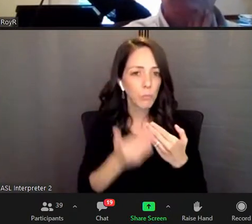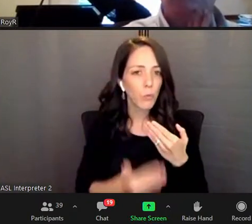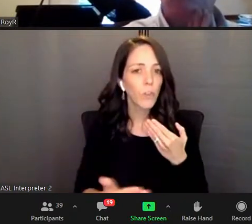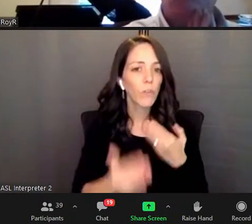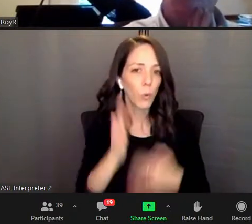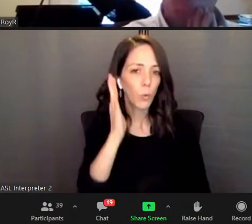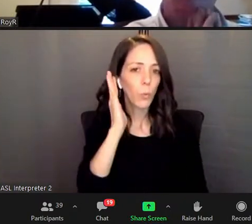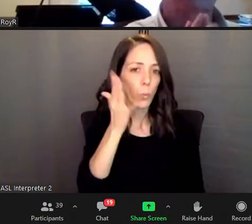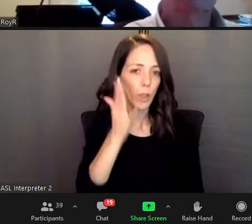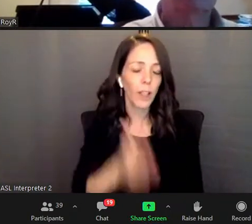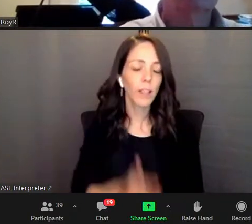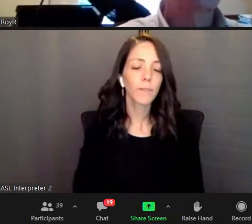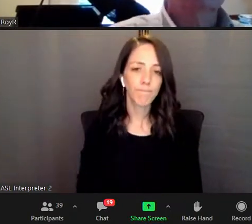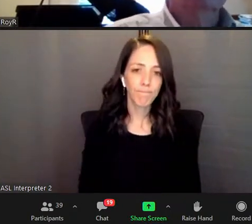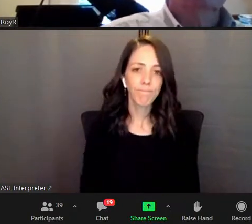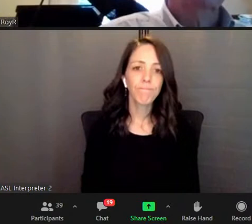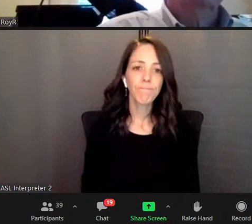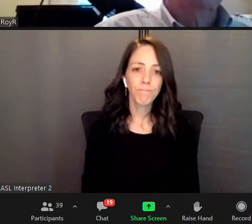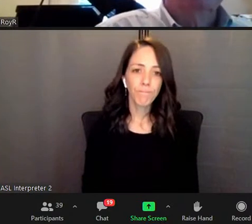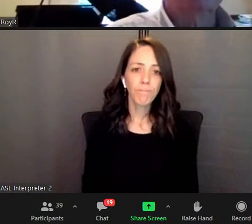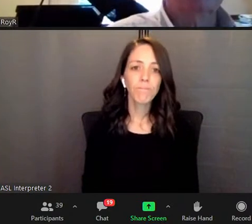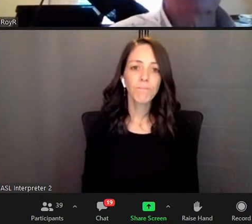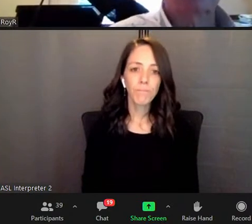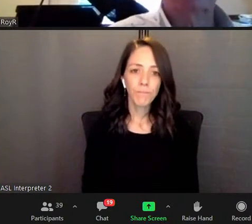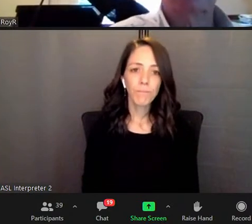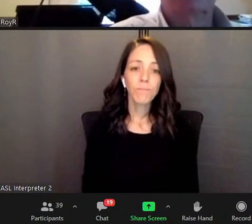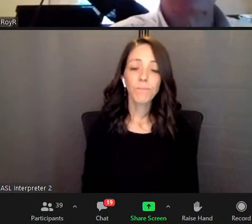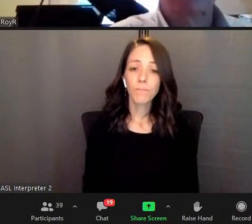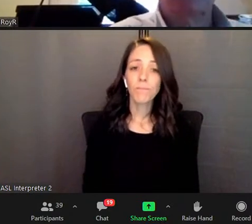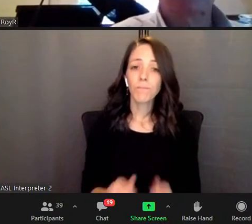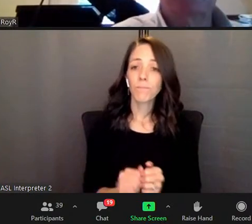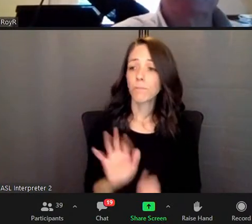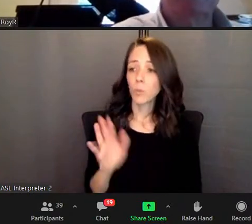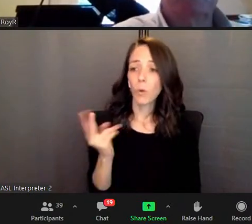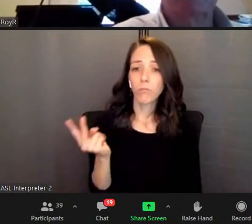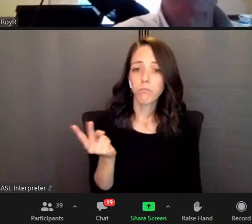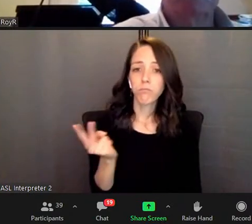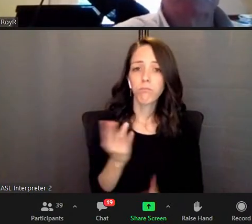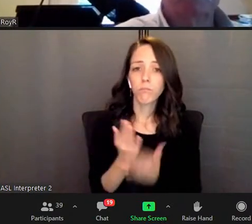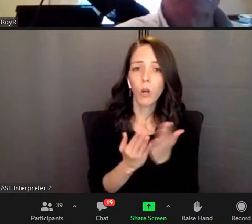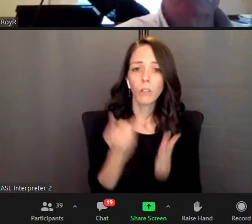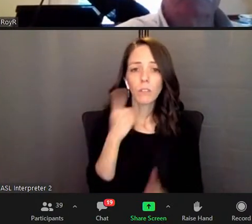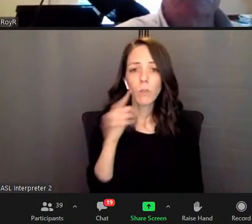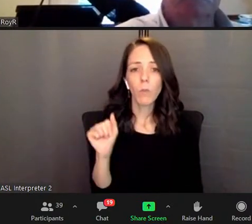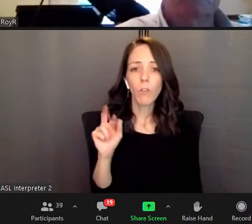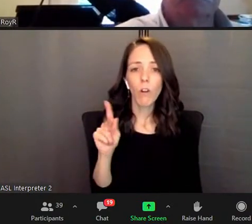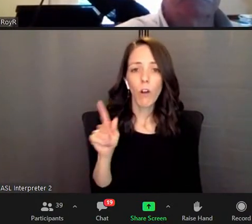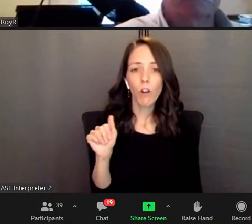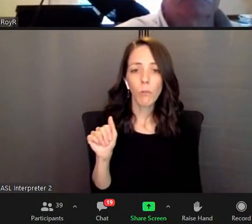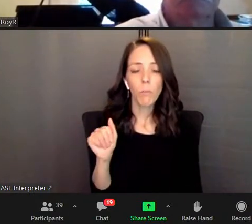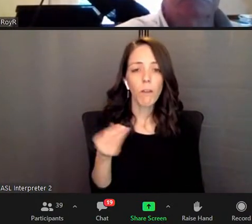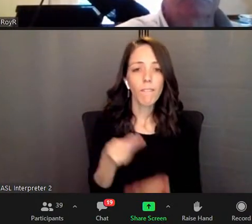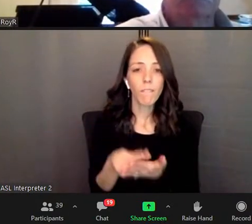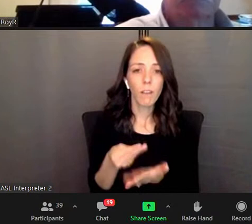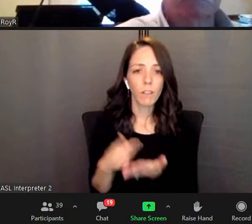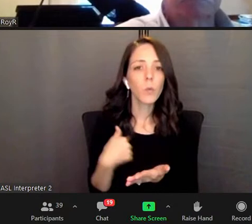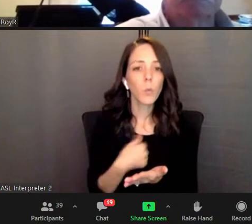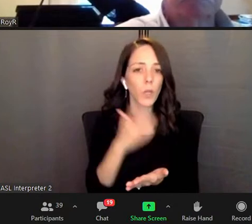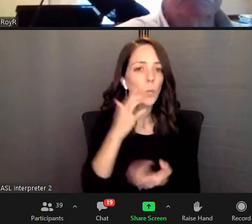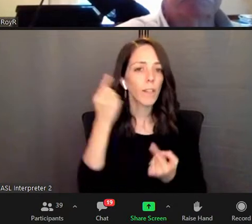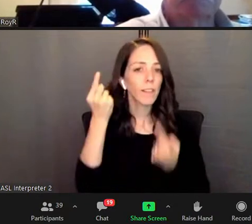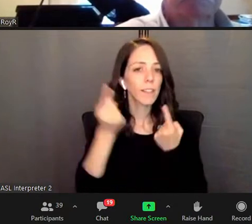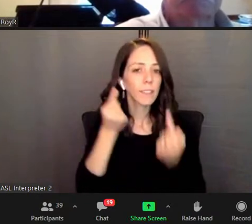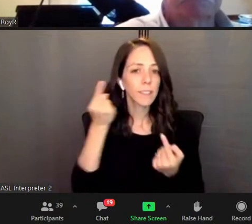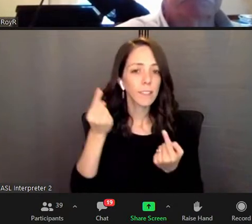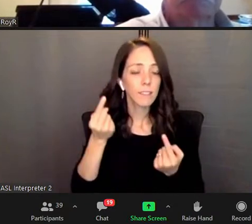additional investments with these 2 parts to the ARPA funding. Thank you. And other commissioners, would